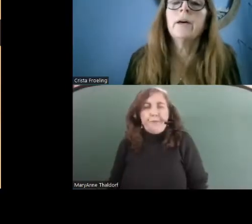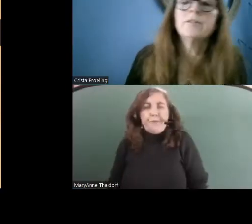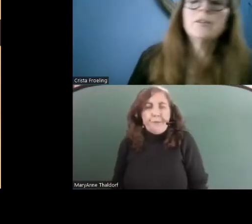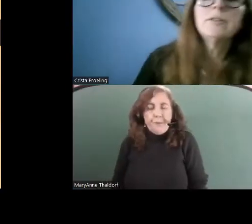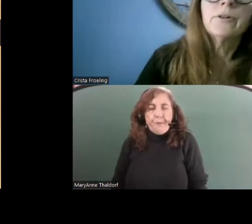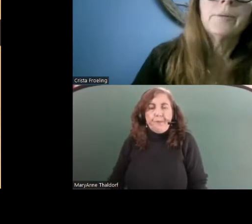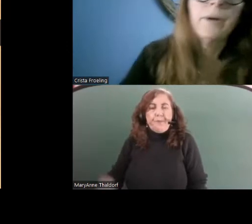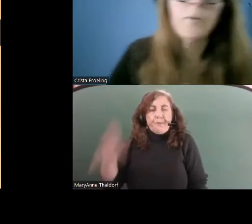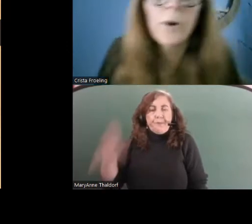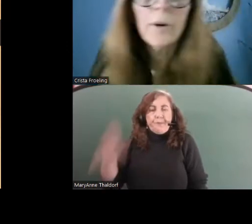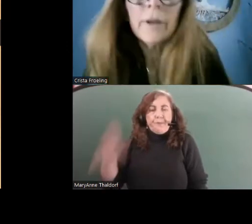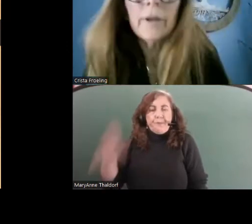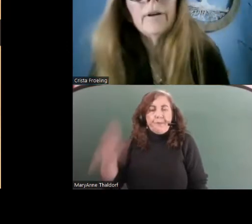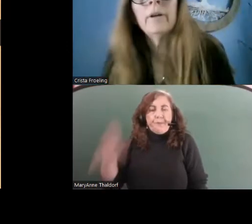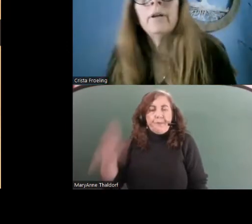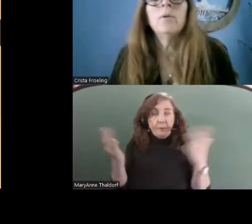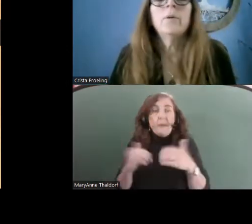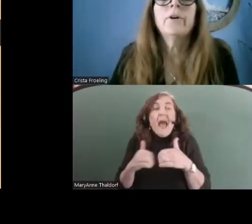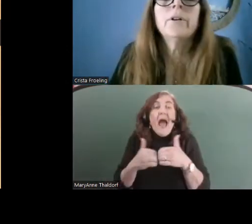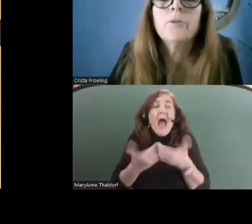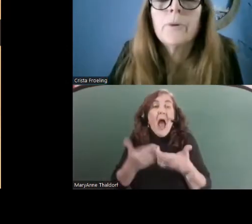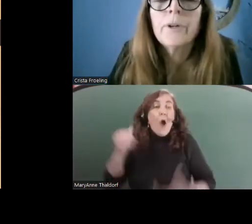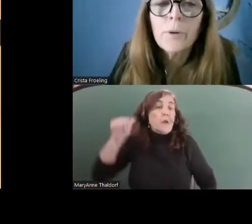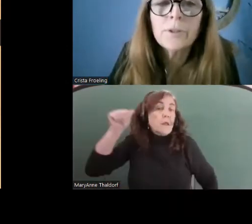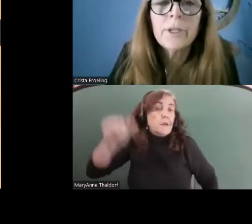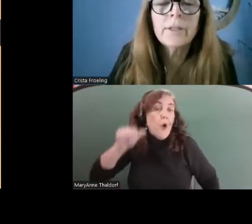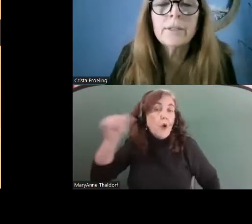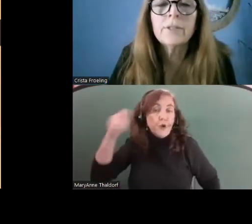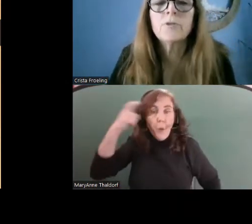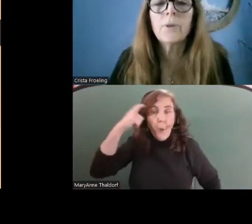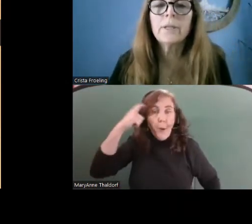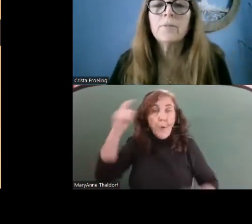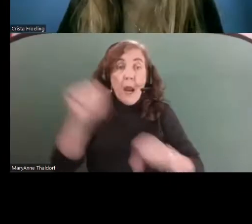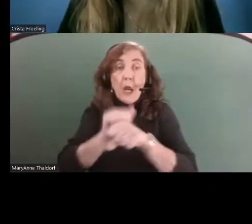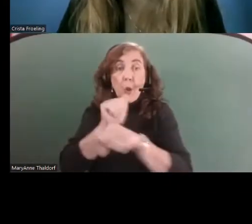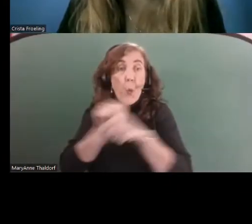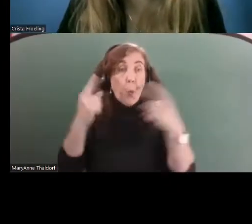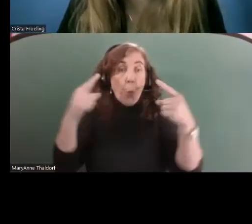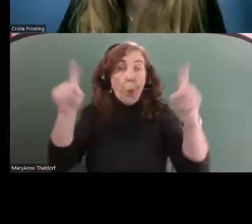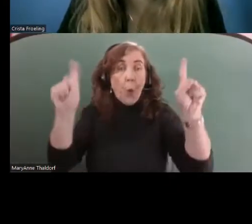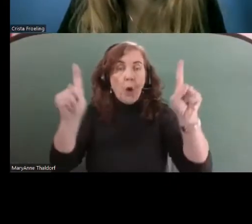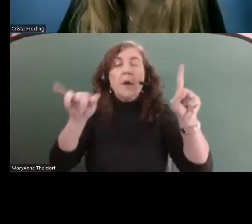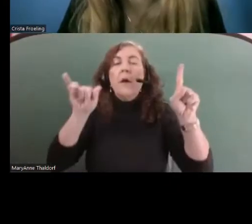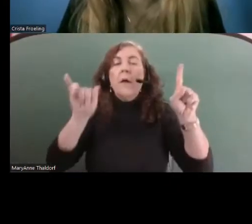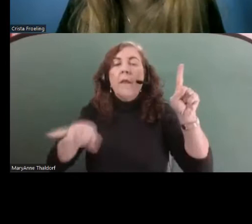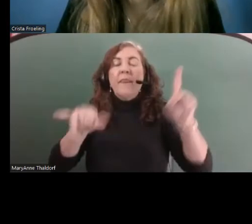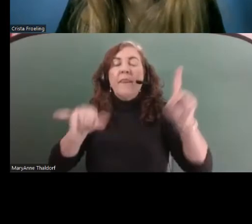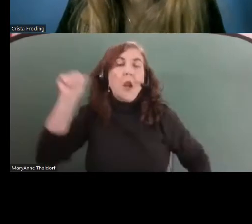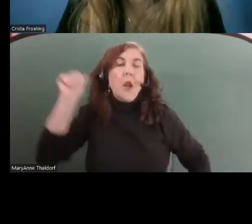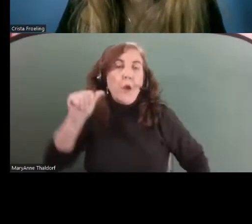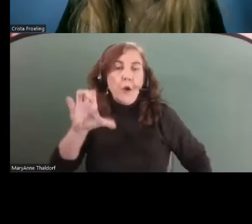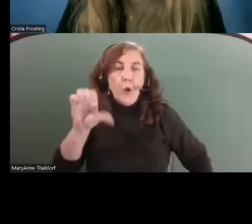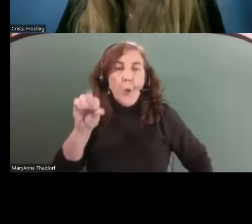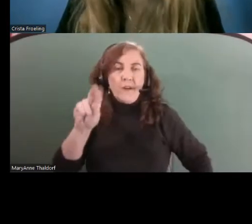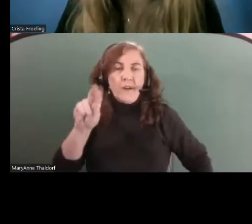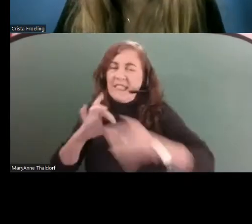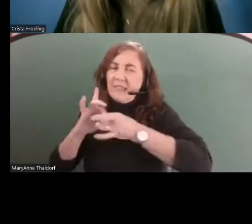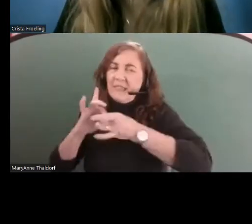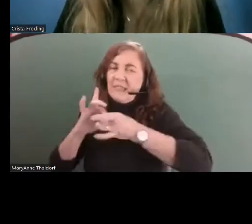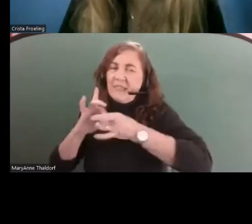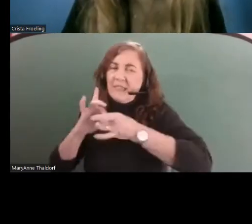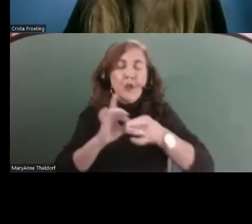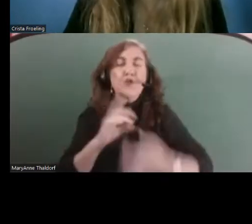So how does the auditory brain work? Well, the auditory cortex is directly involved in speech perception and